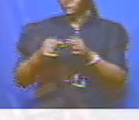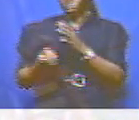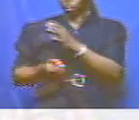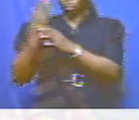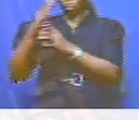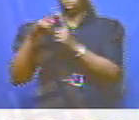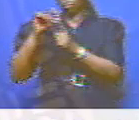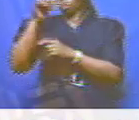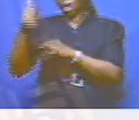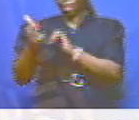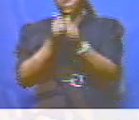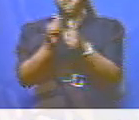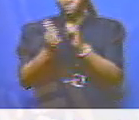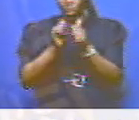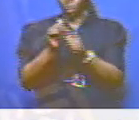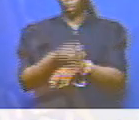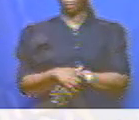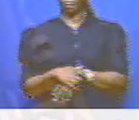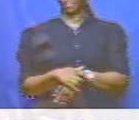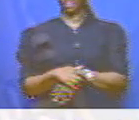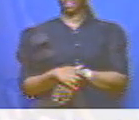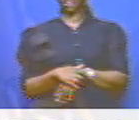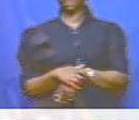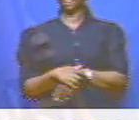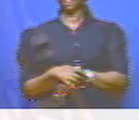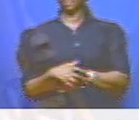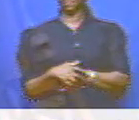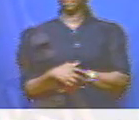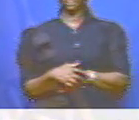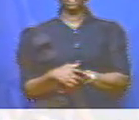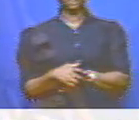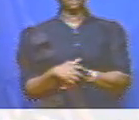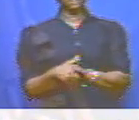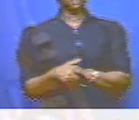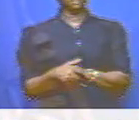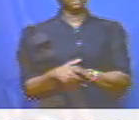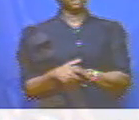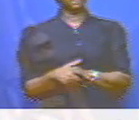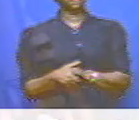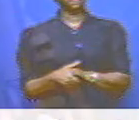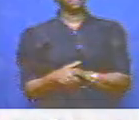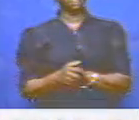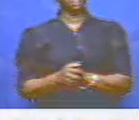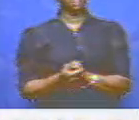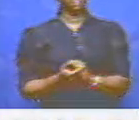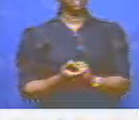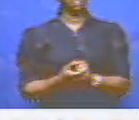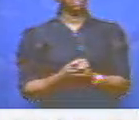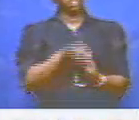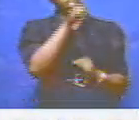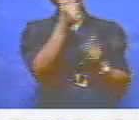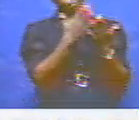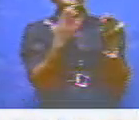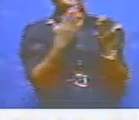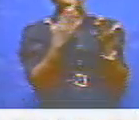the other disciplines, artistic swimming, diving and the rest. Okay, and now maybe another thing.